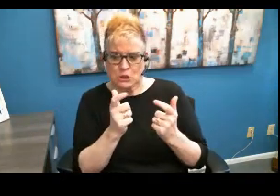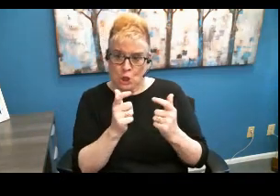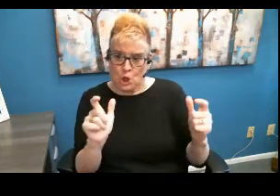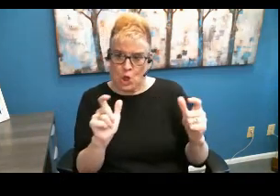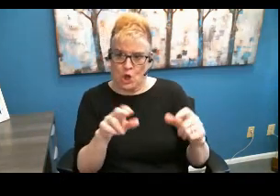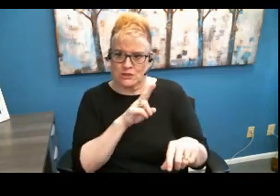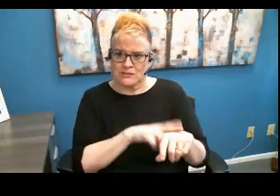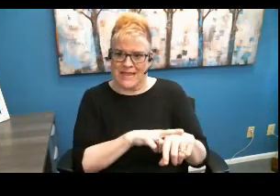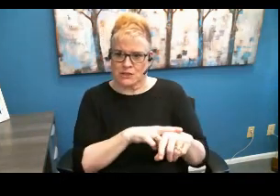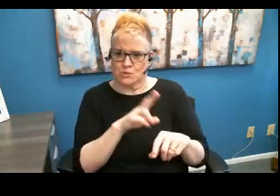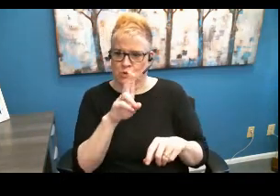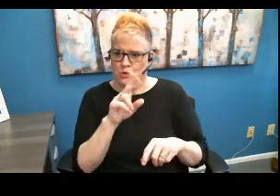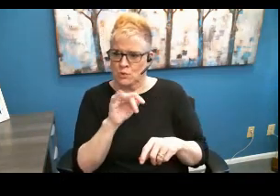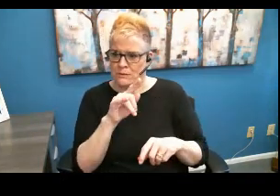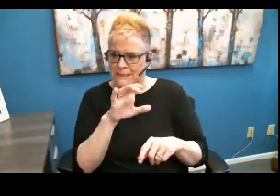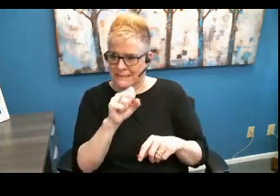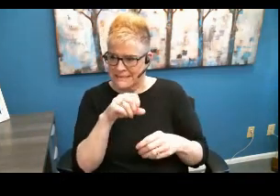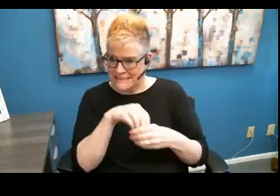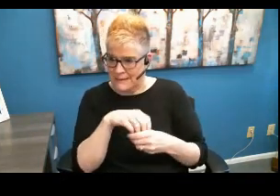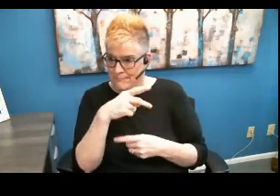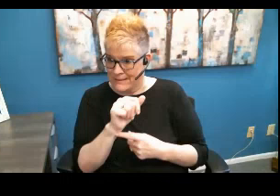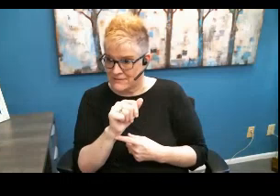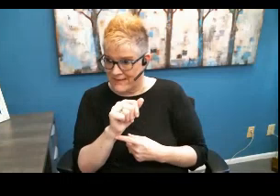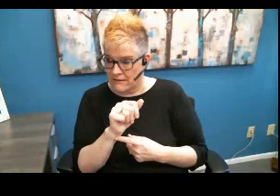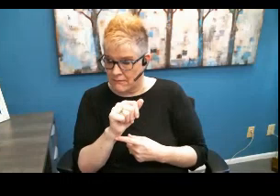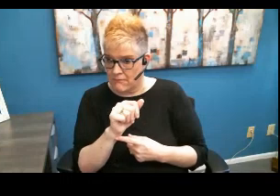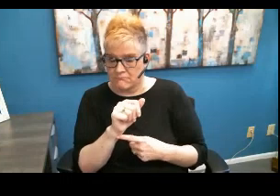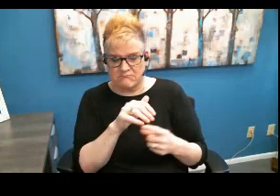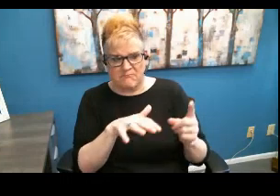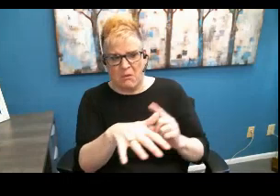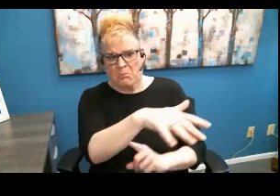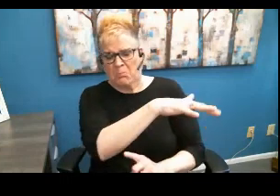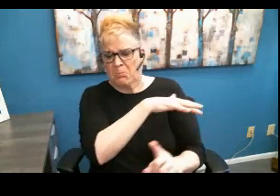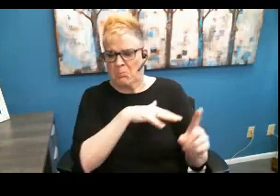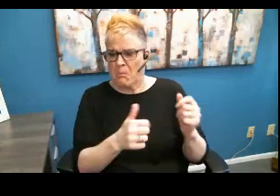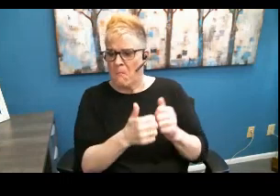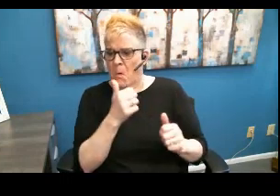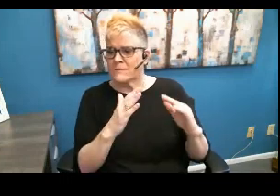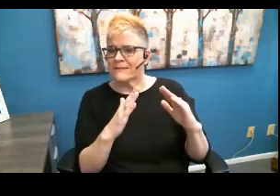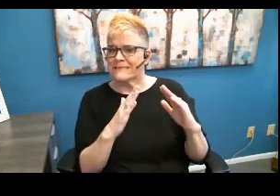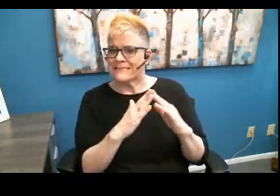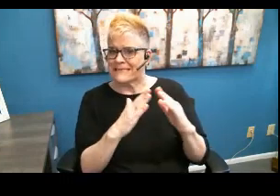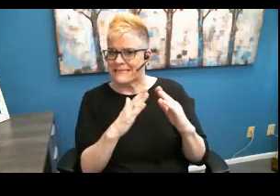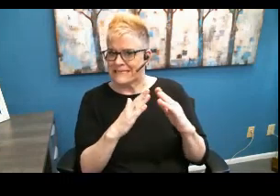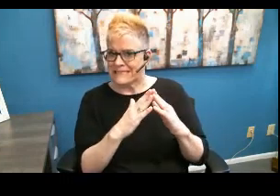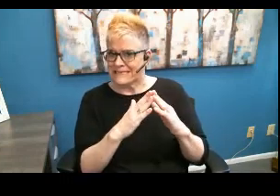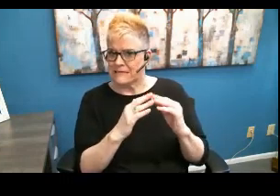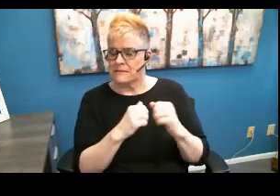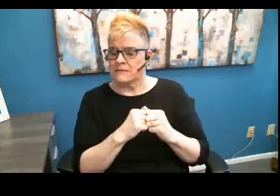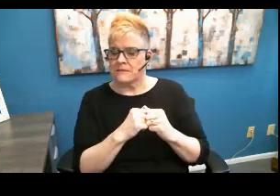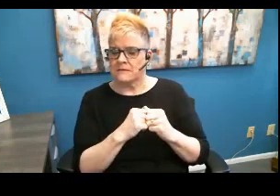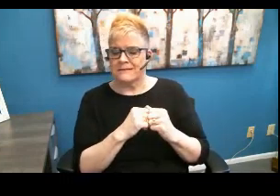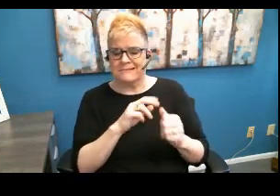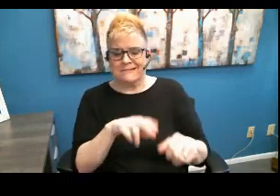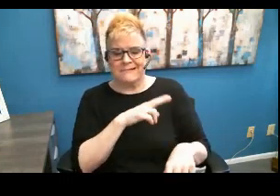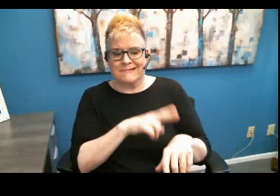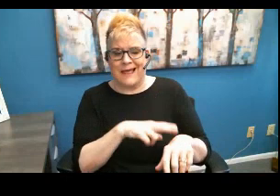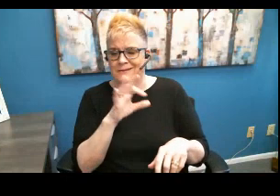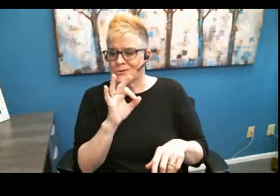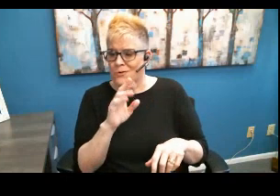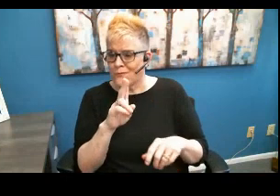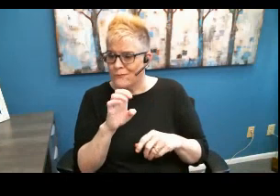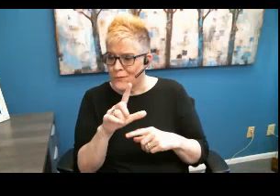gas utilities in Pennsylvania that cover most of the city centers. You have companies like National Fuel, that